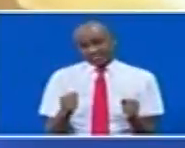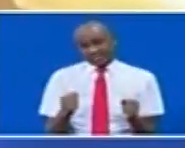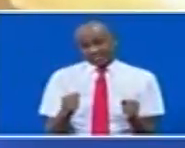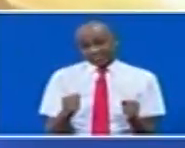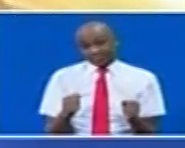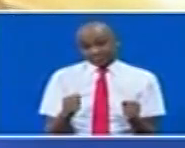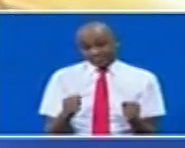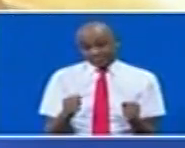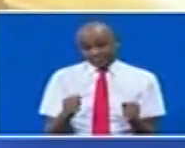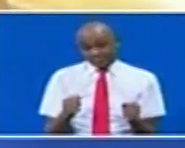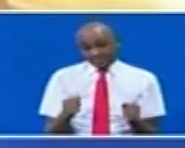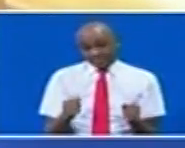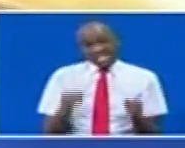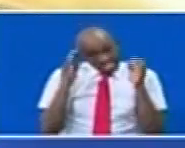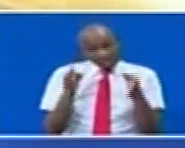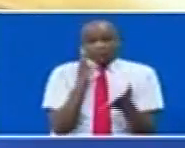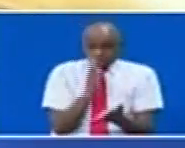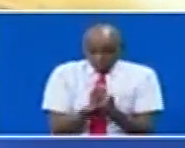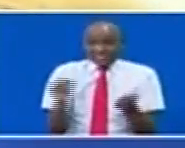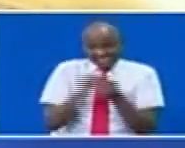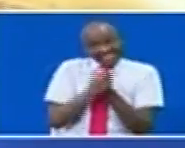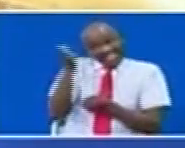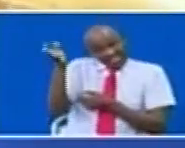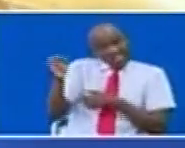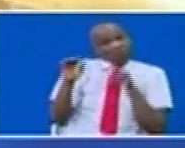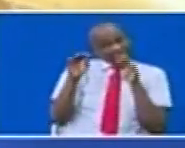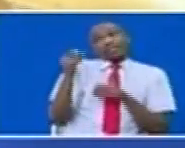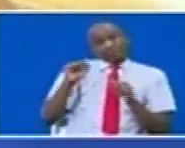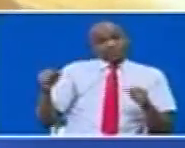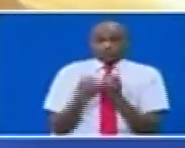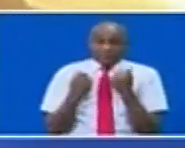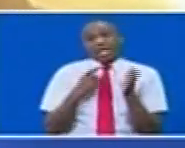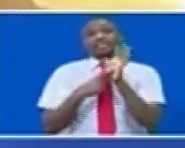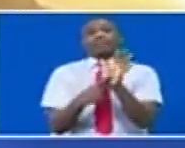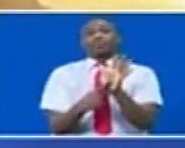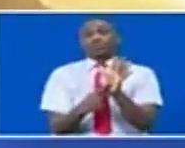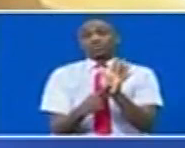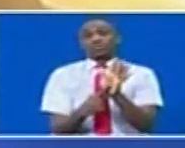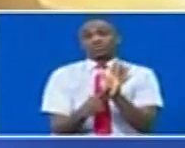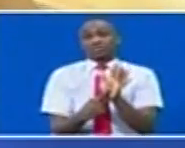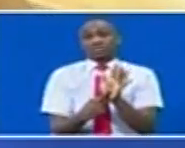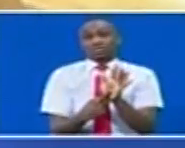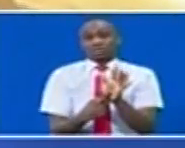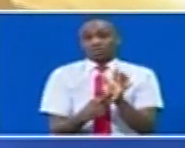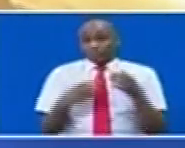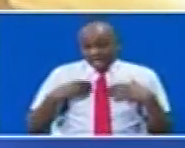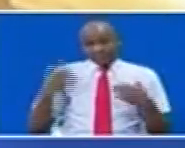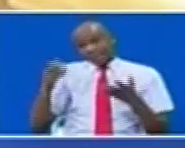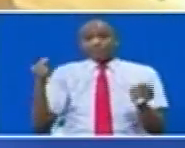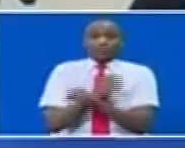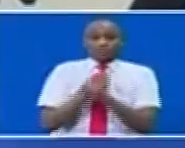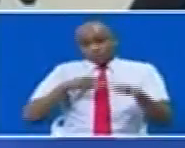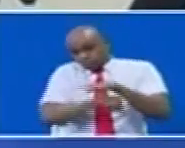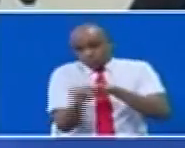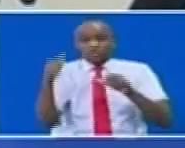indeed a disaster in waiting if, for example, there is no accessibility onto the